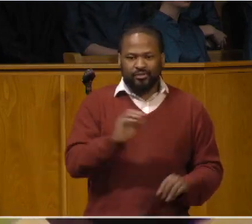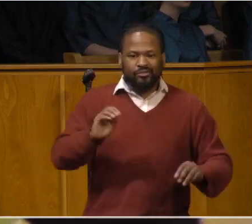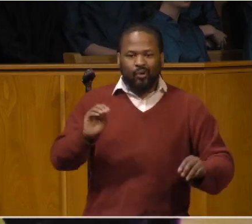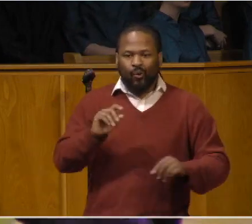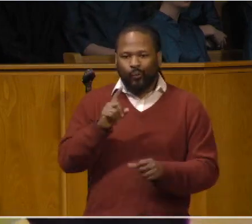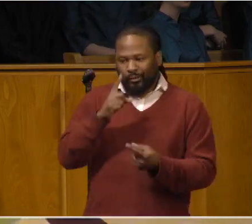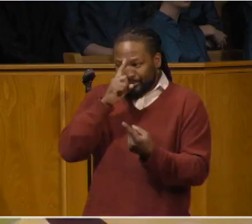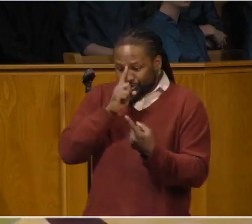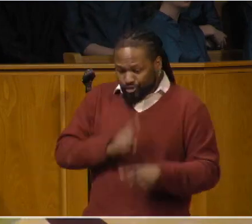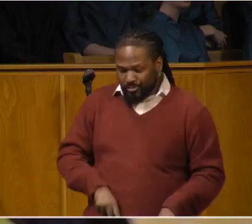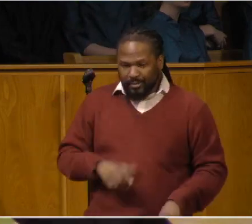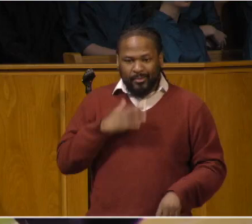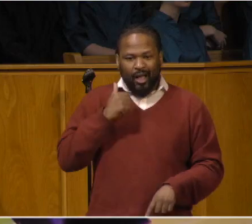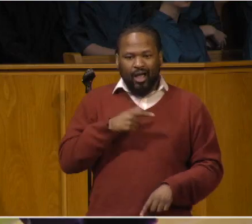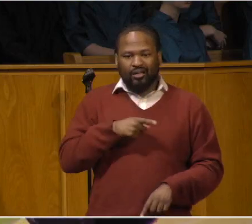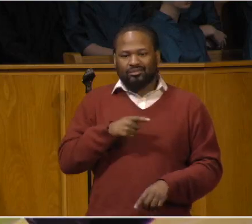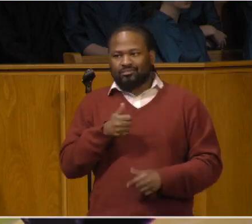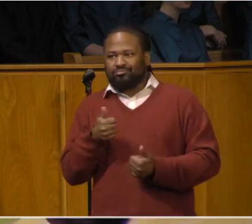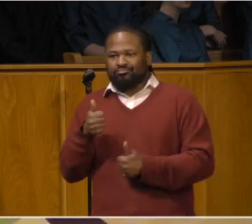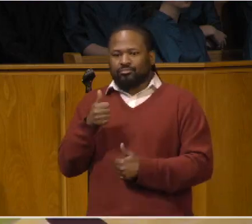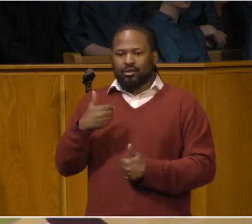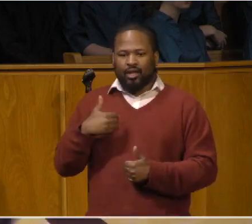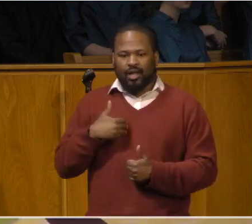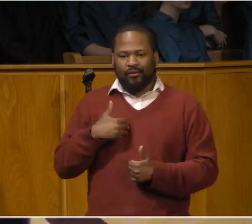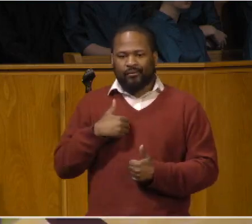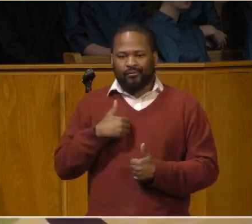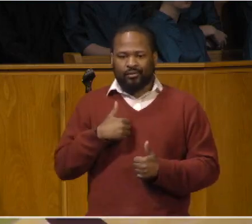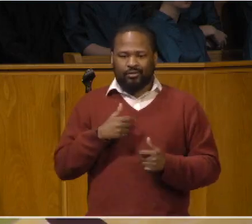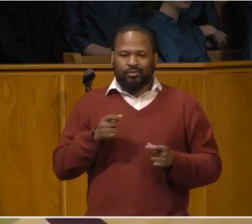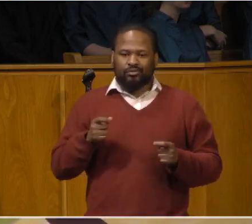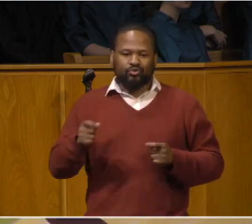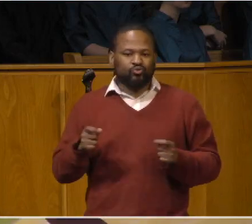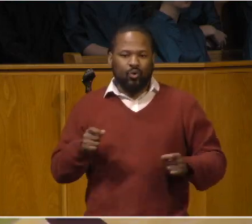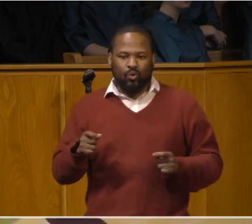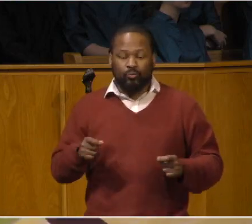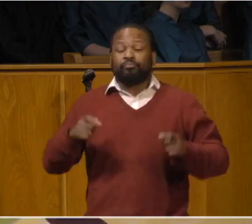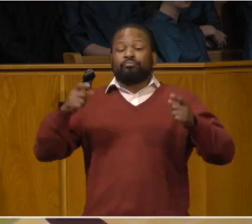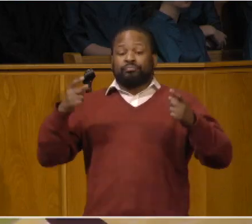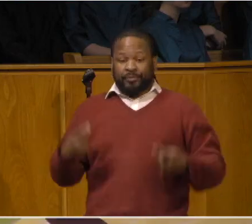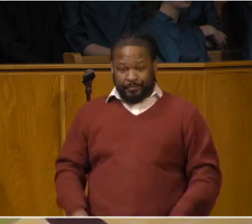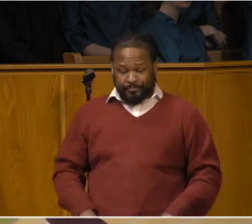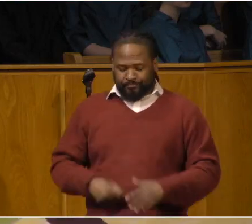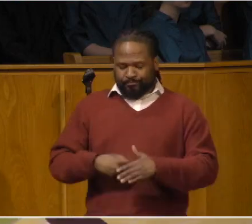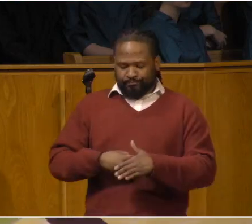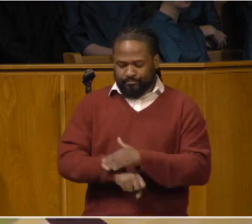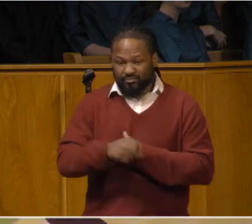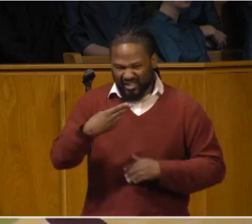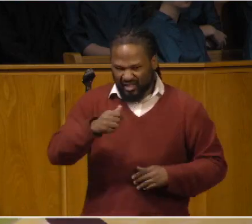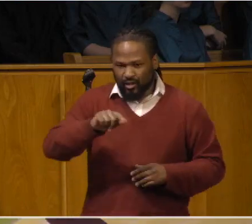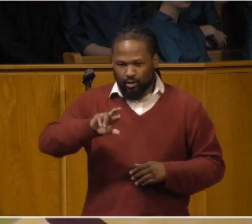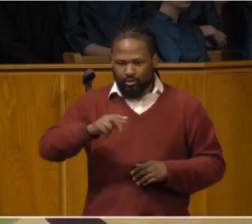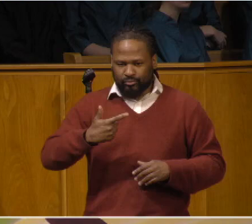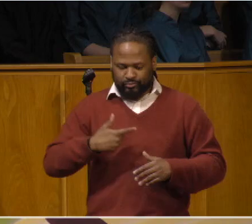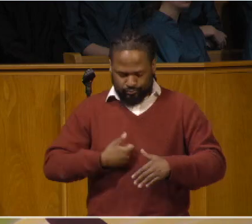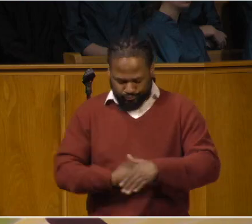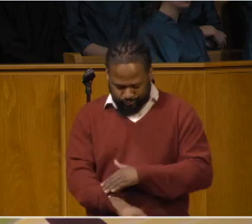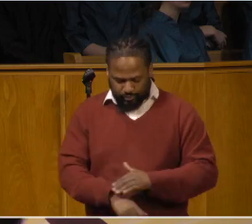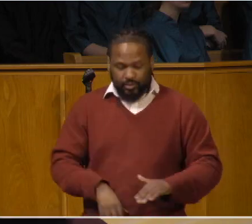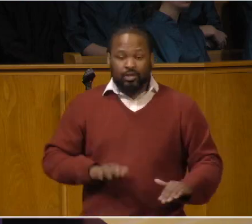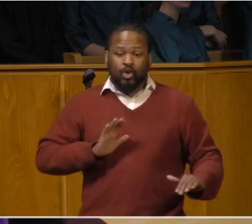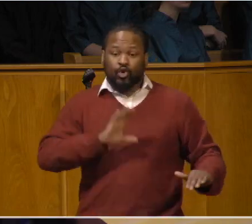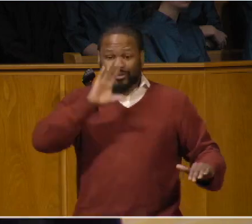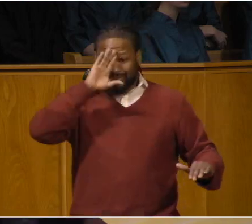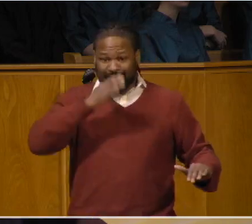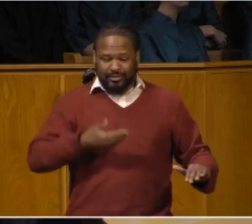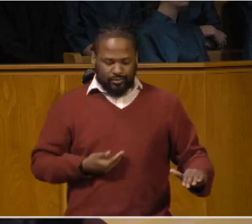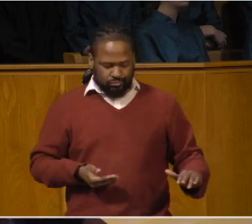had the power over her. Hagar has the baby, and her son grew. And at the time we